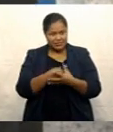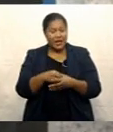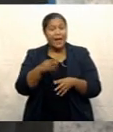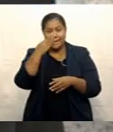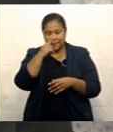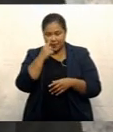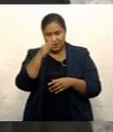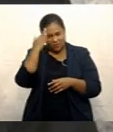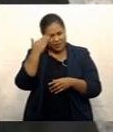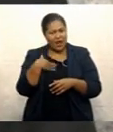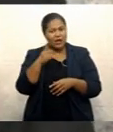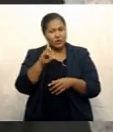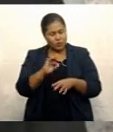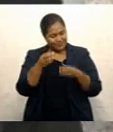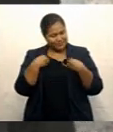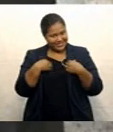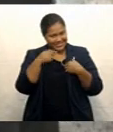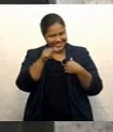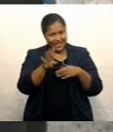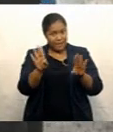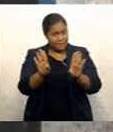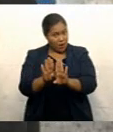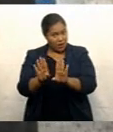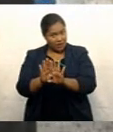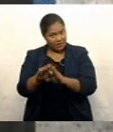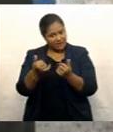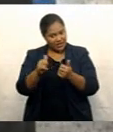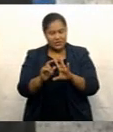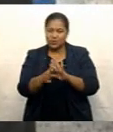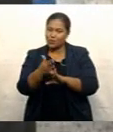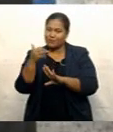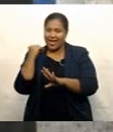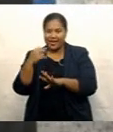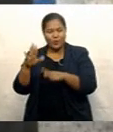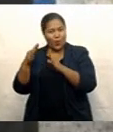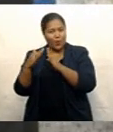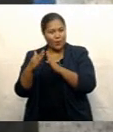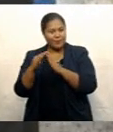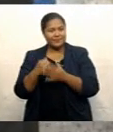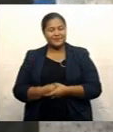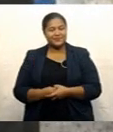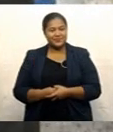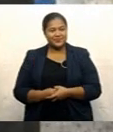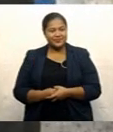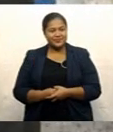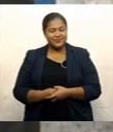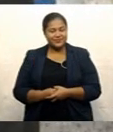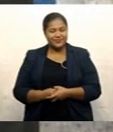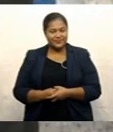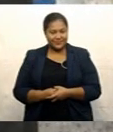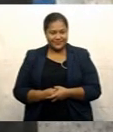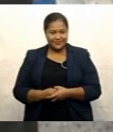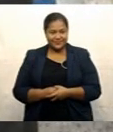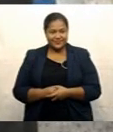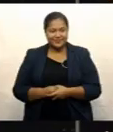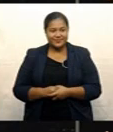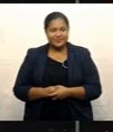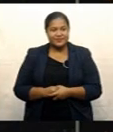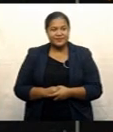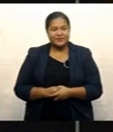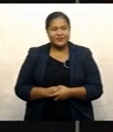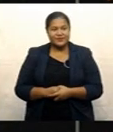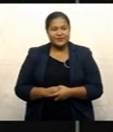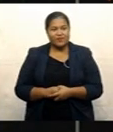reminded to do their business here at the border and go back to their respective places. Jose Nanunga, FBC